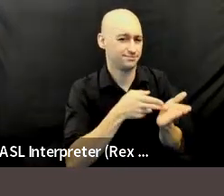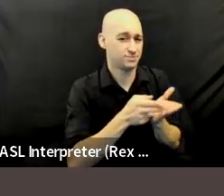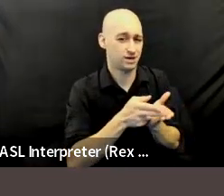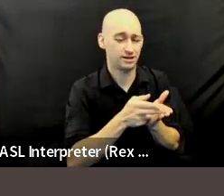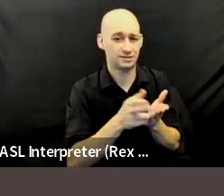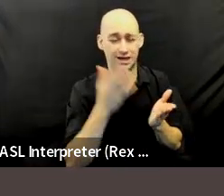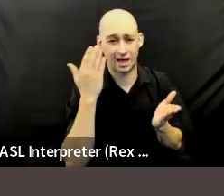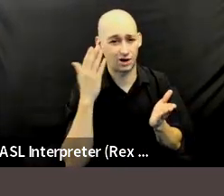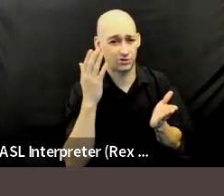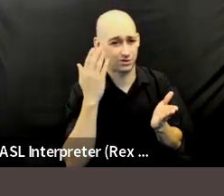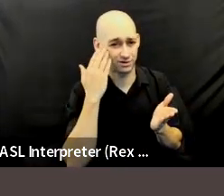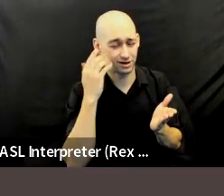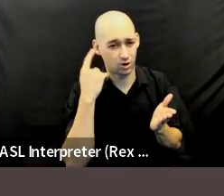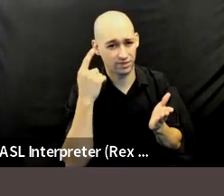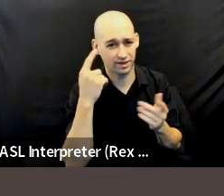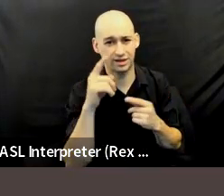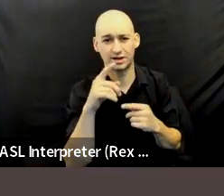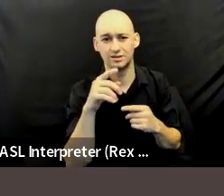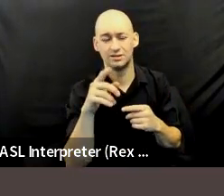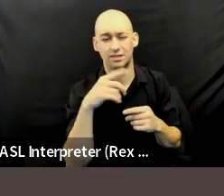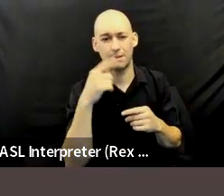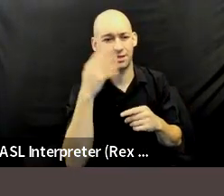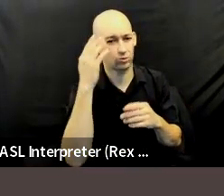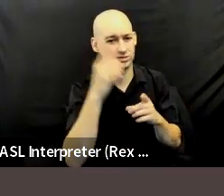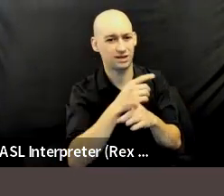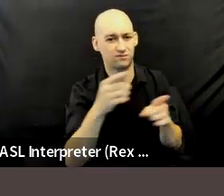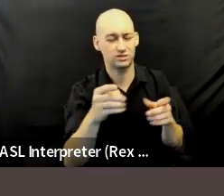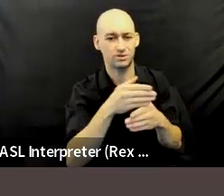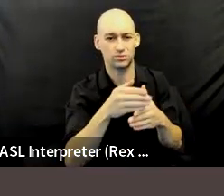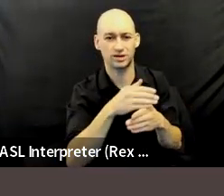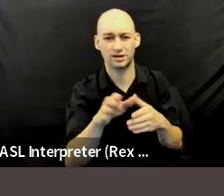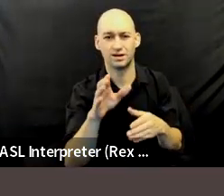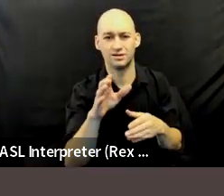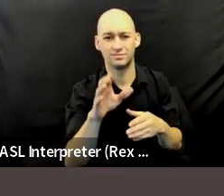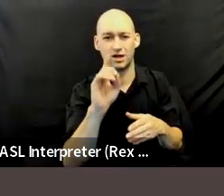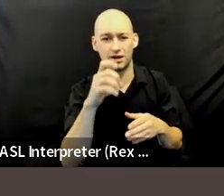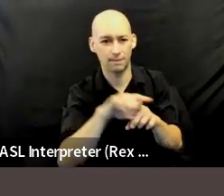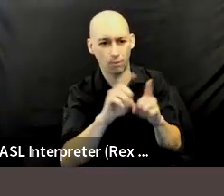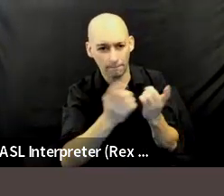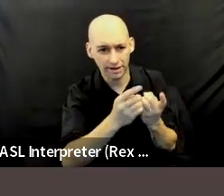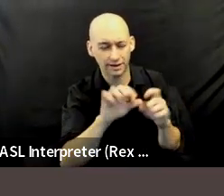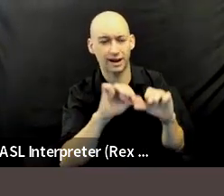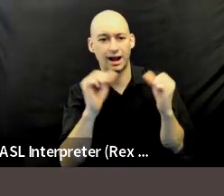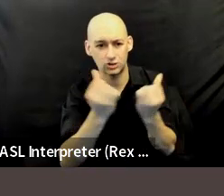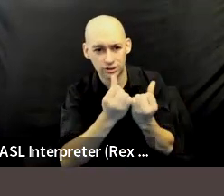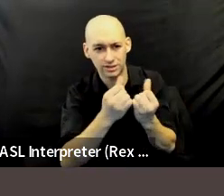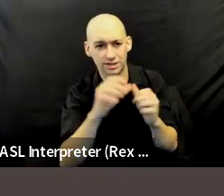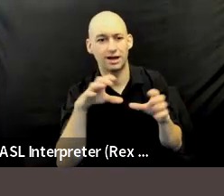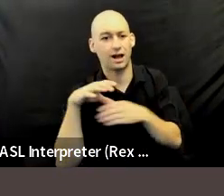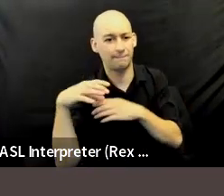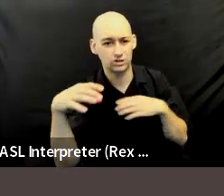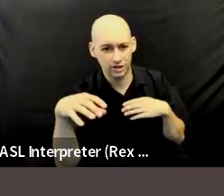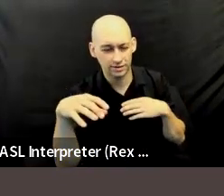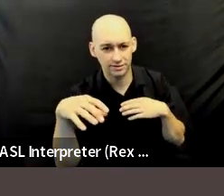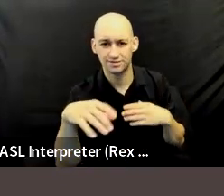the public knows the difference between a transportation department, agency, nor commission, right? It's just, this is government doing something, and are we